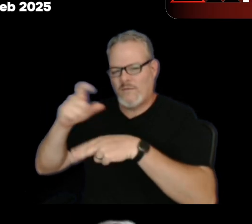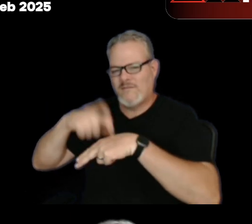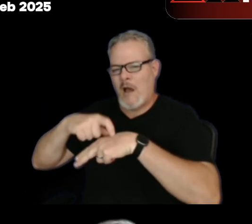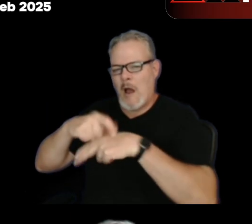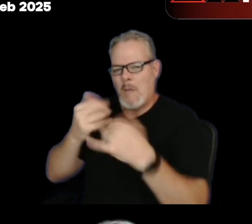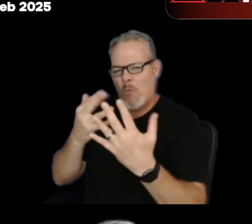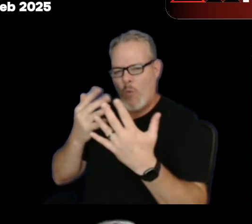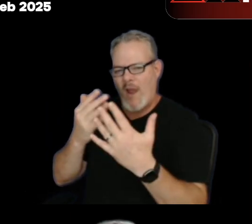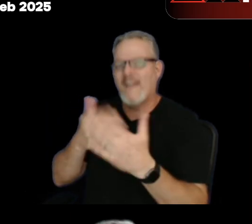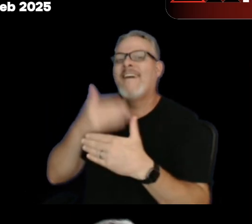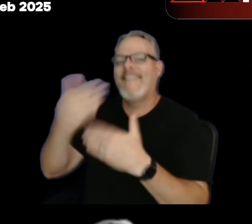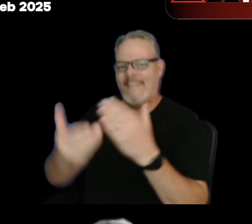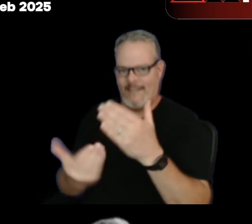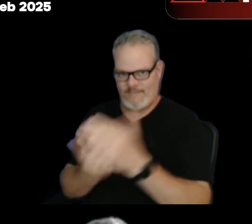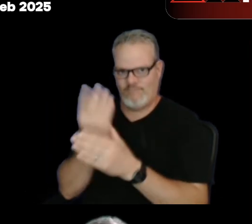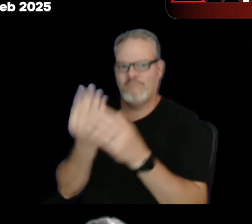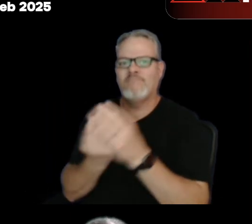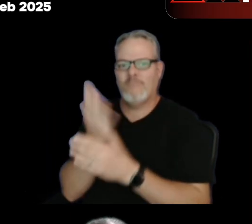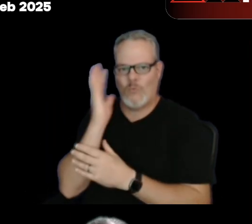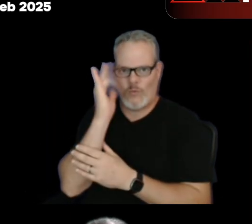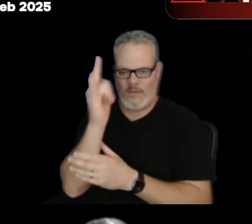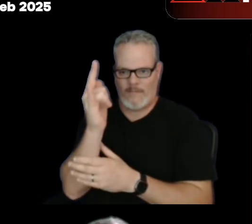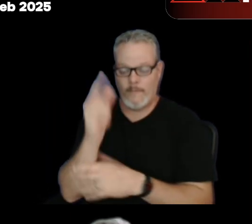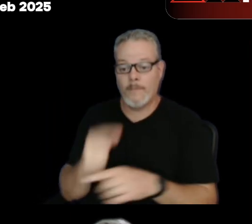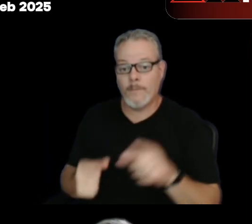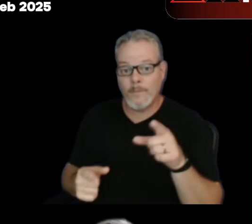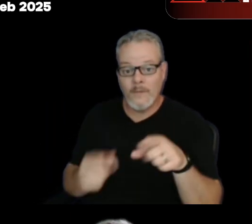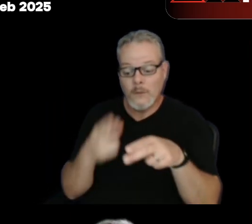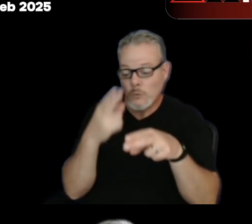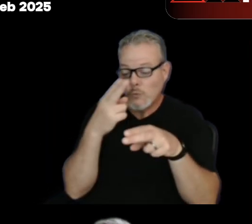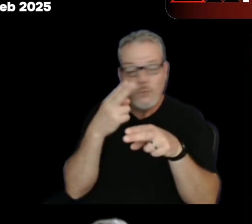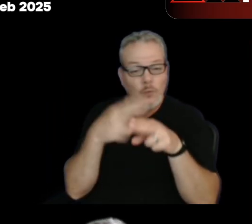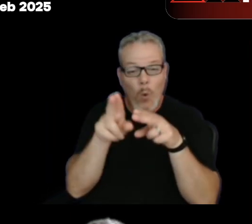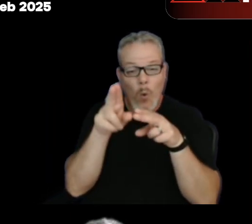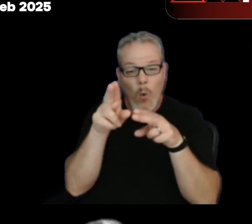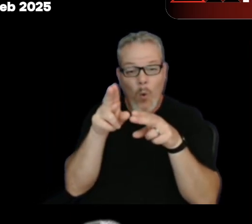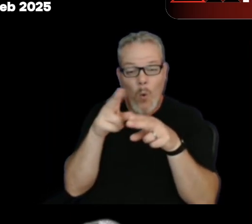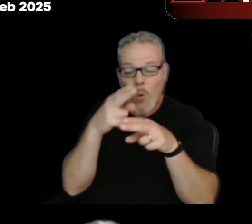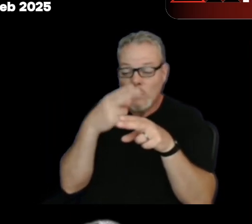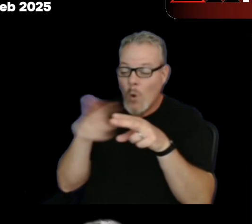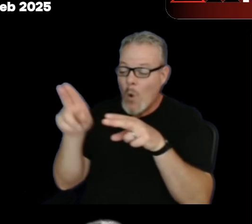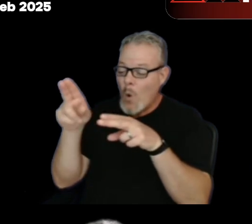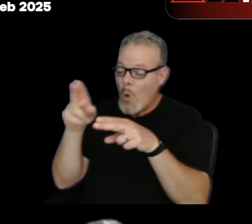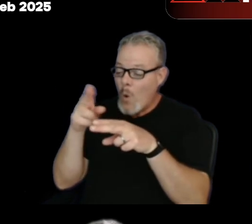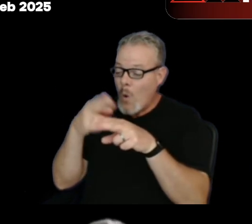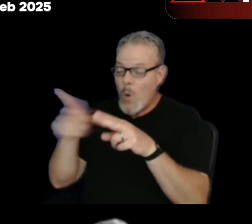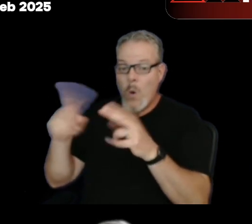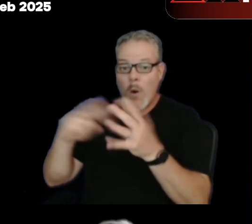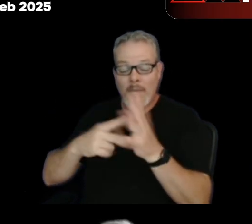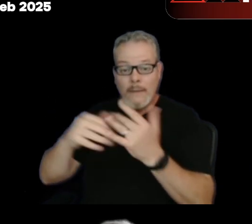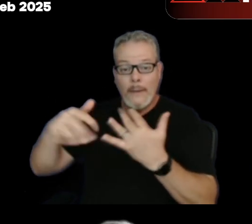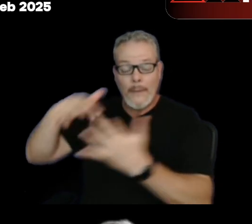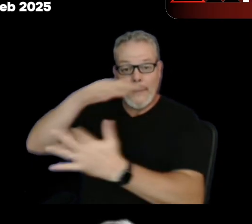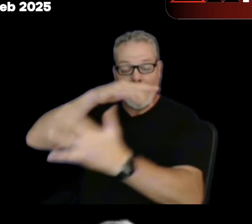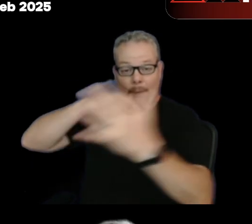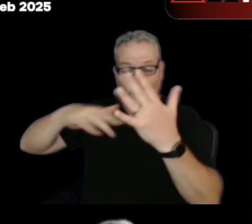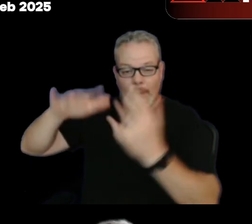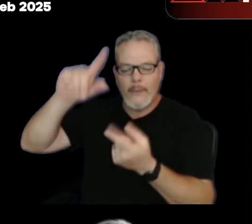The short episode has helped produce less fog, as it's putting out that high output of gas for less